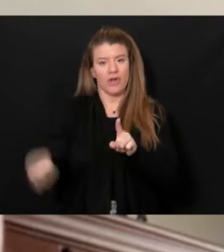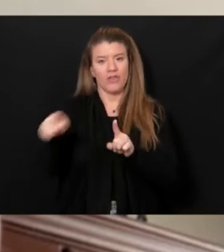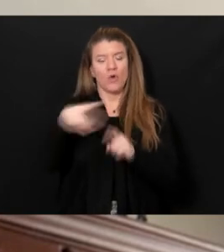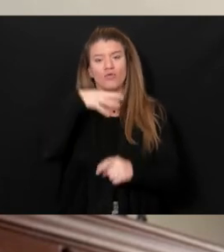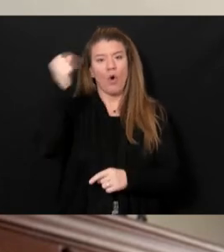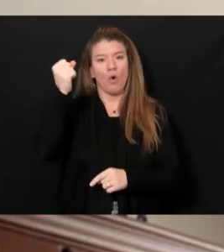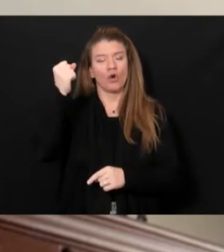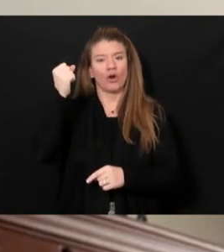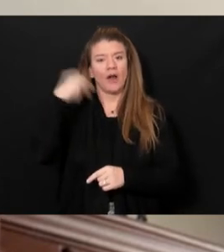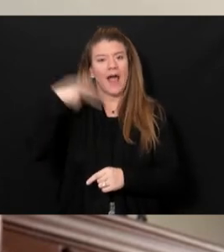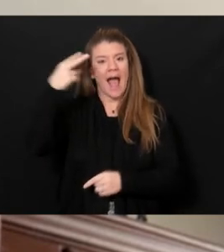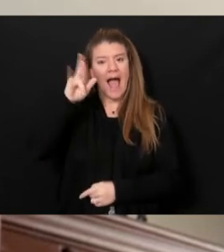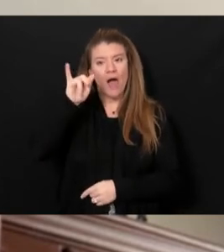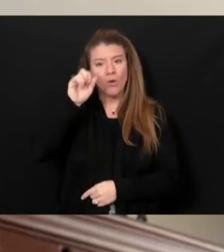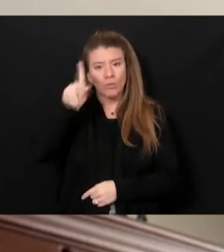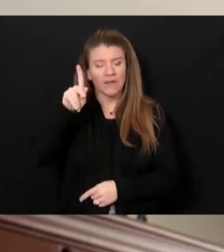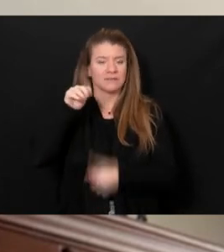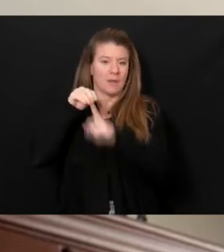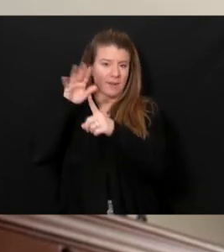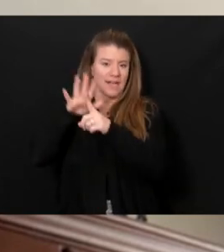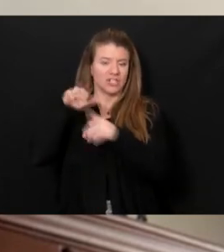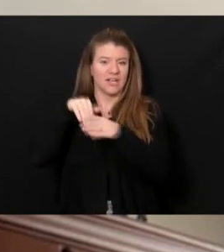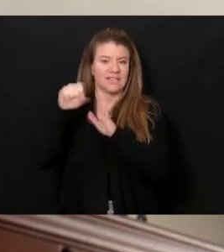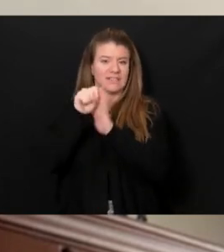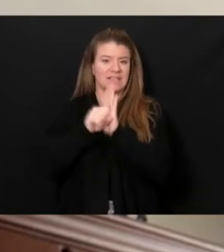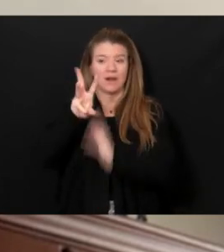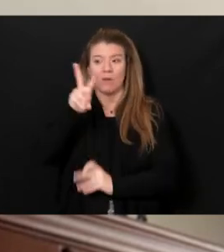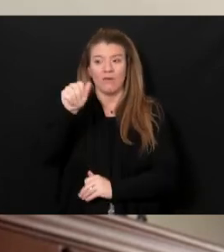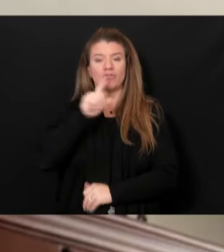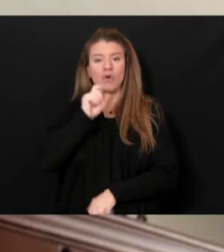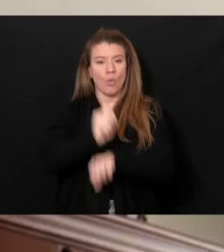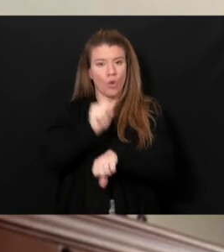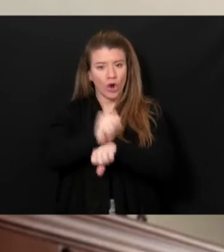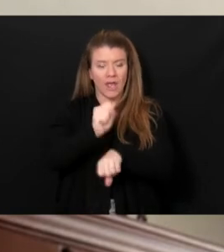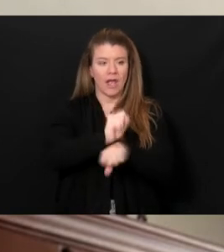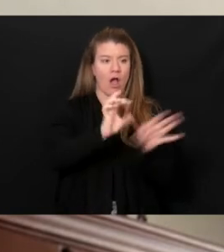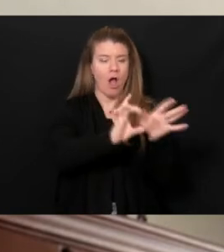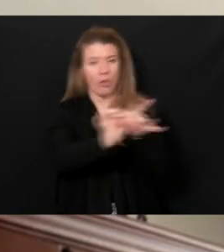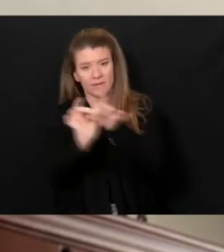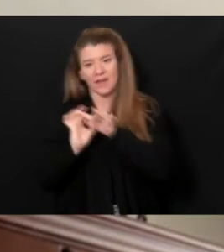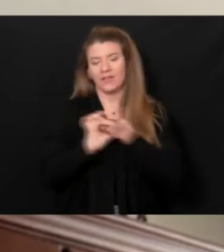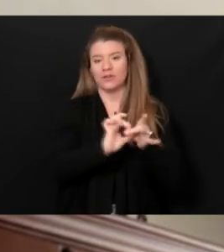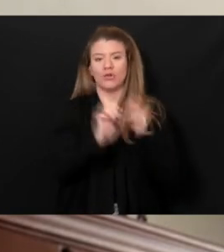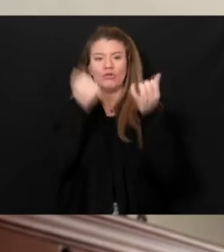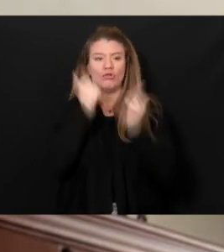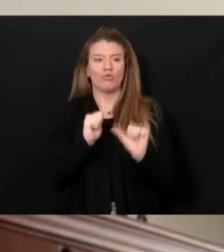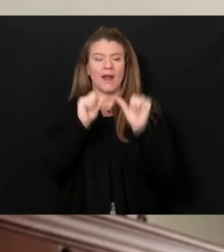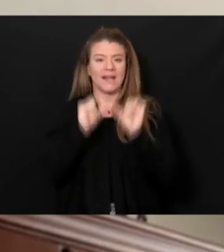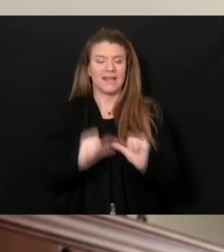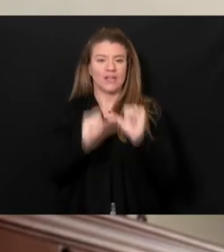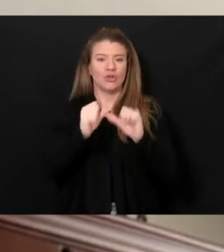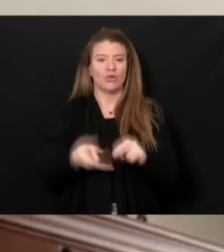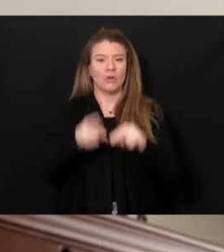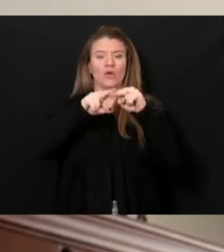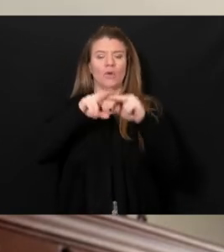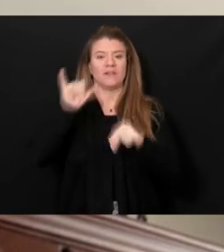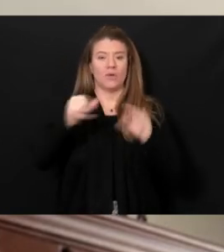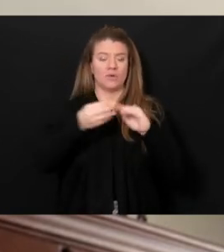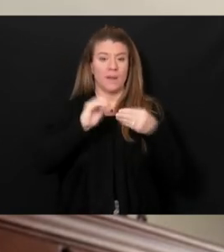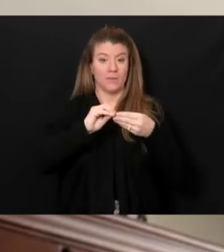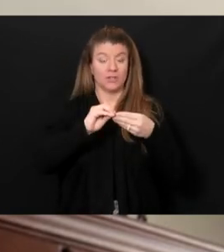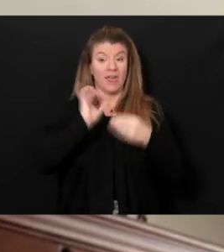older population in the state of West Virginia. So working all those efforts to try to continue to increase those numbers. I